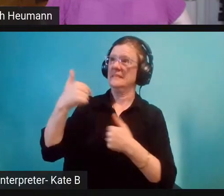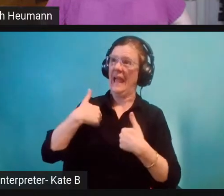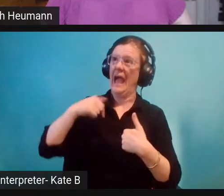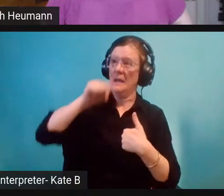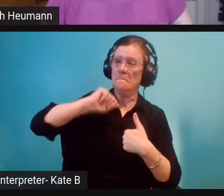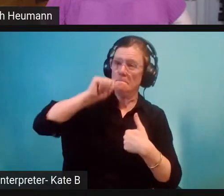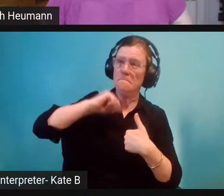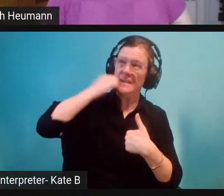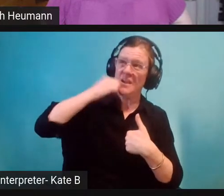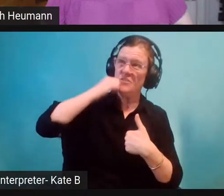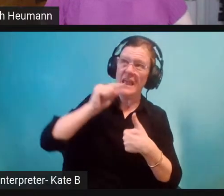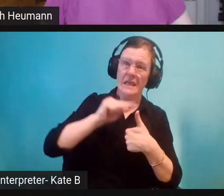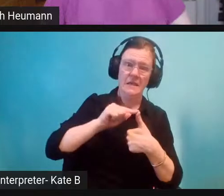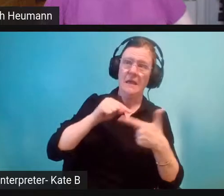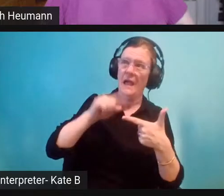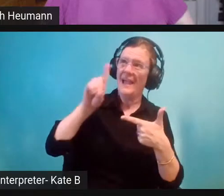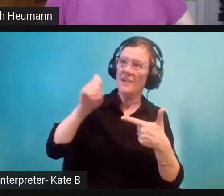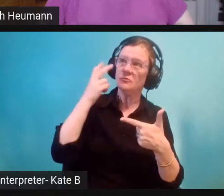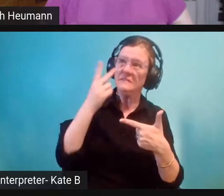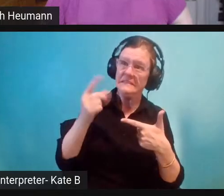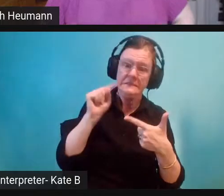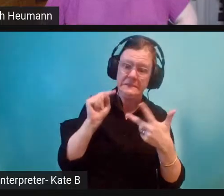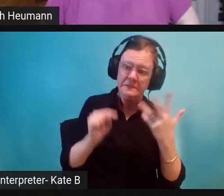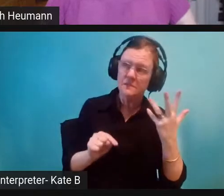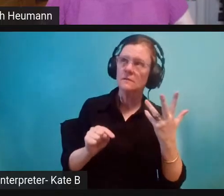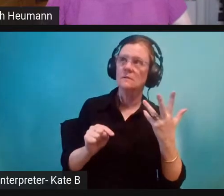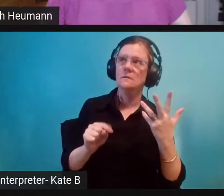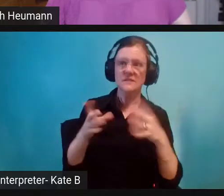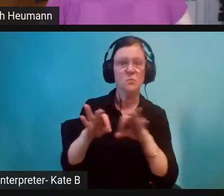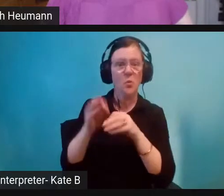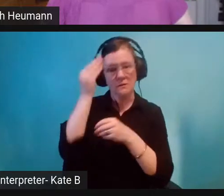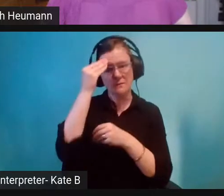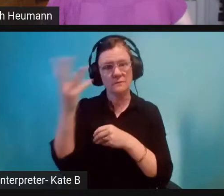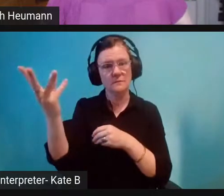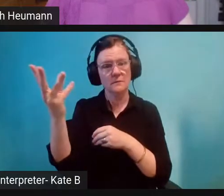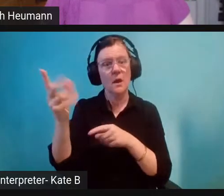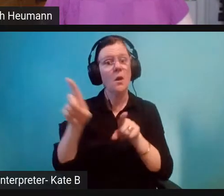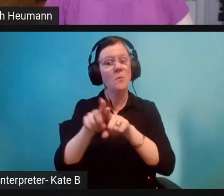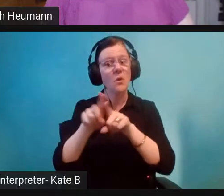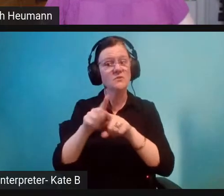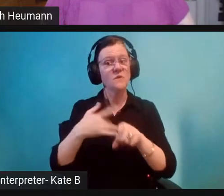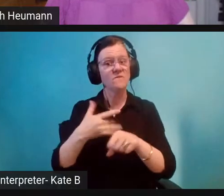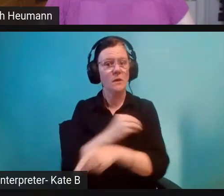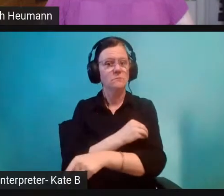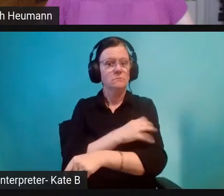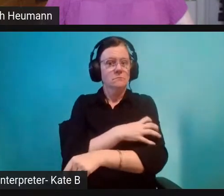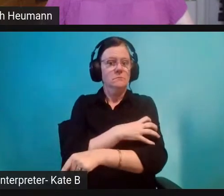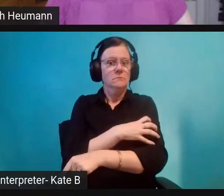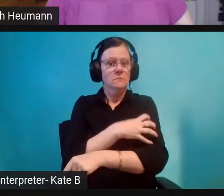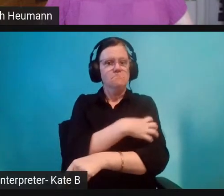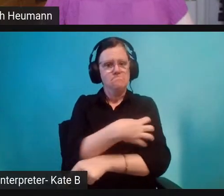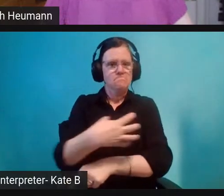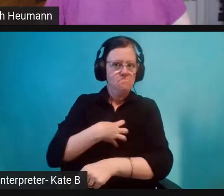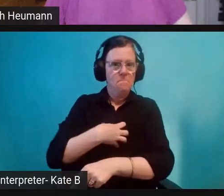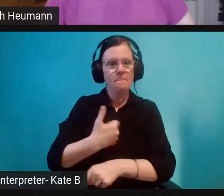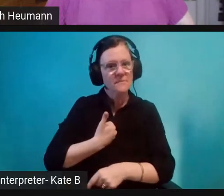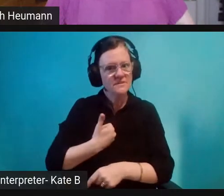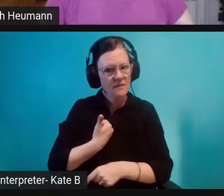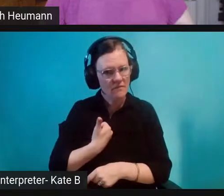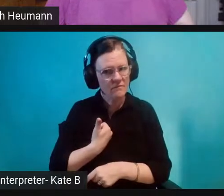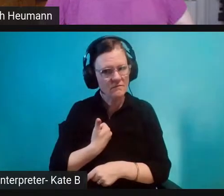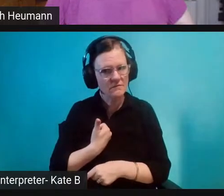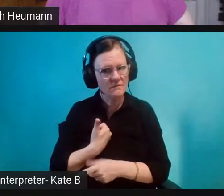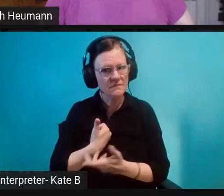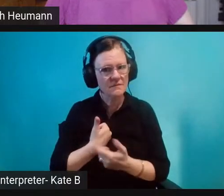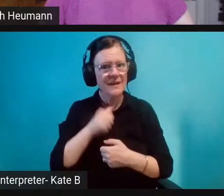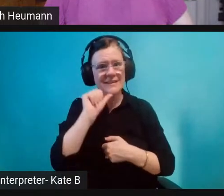with on a day-to-day basis. But I also feel that it's very empowering for us as individuals, not just